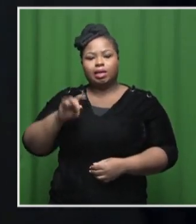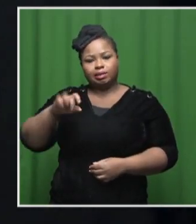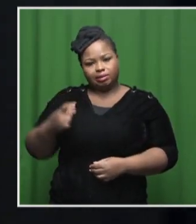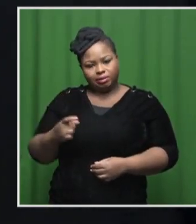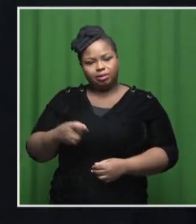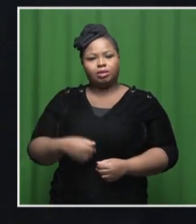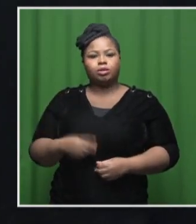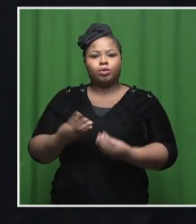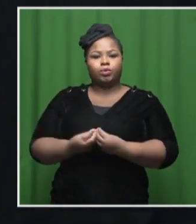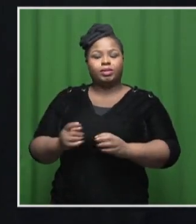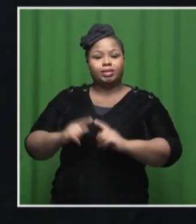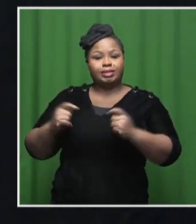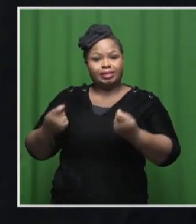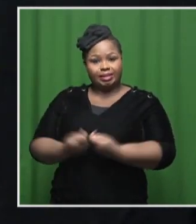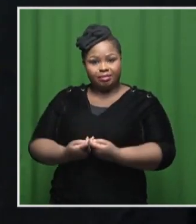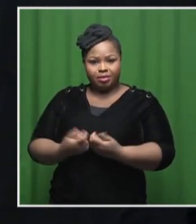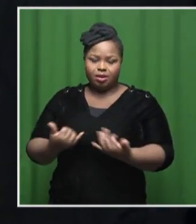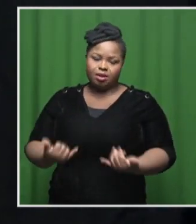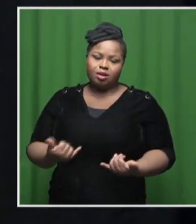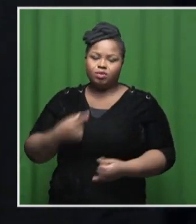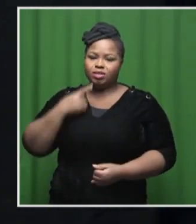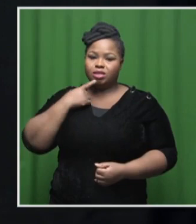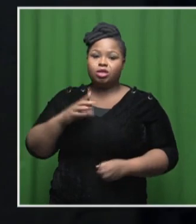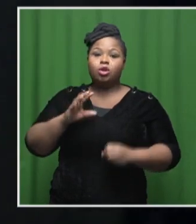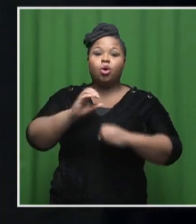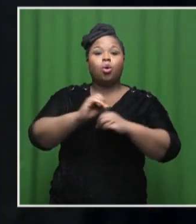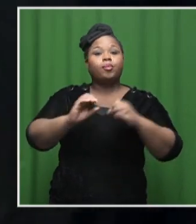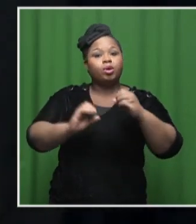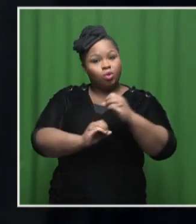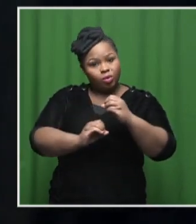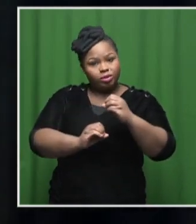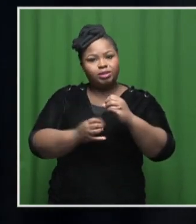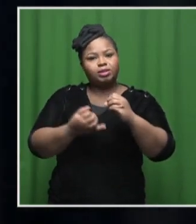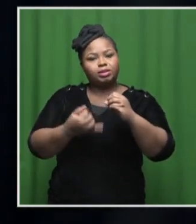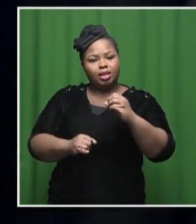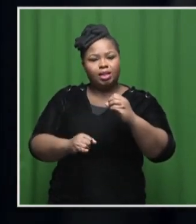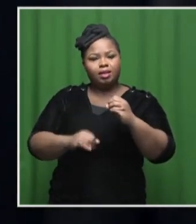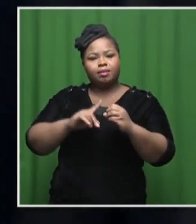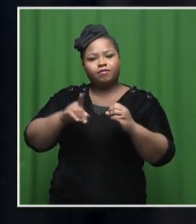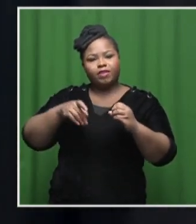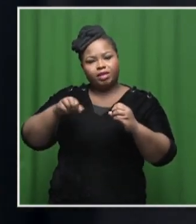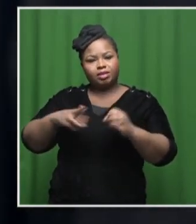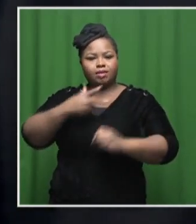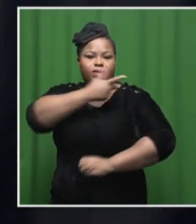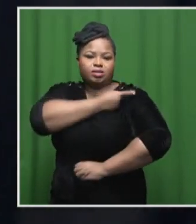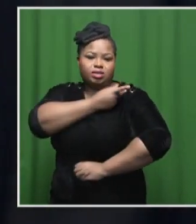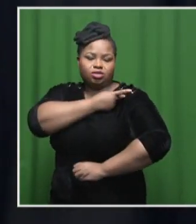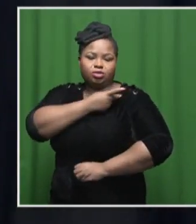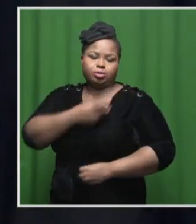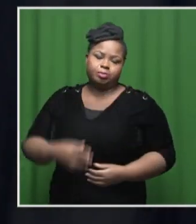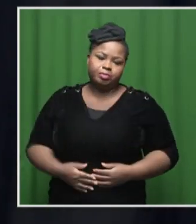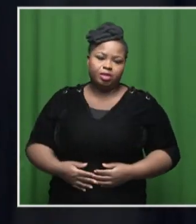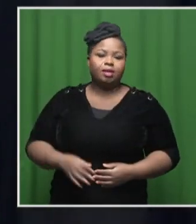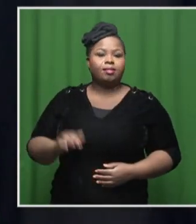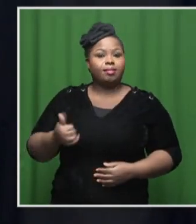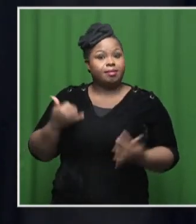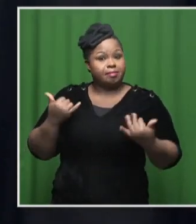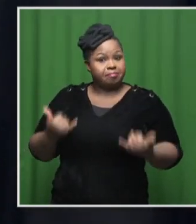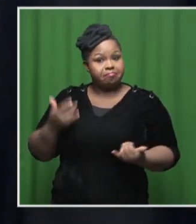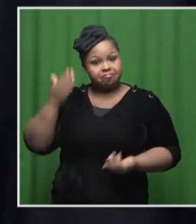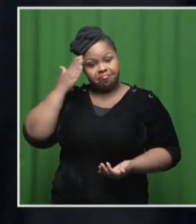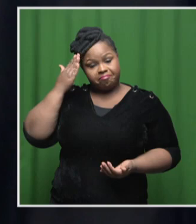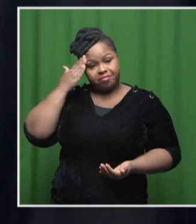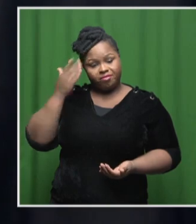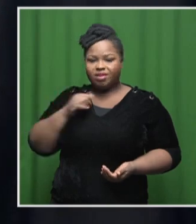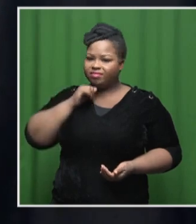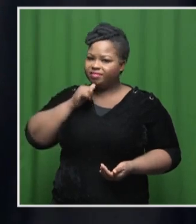evidence to show that actually Omicron escapes Pfizer vaccination antibodies. And so now we knew